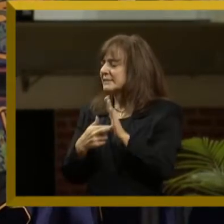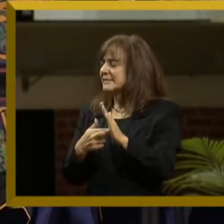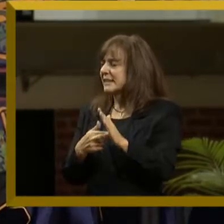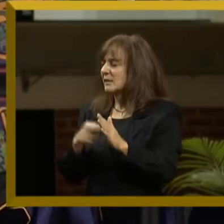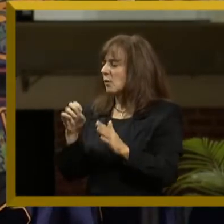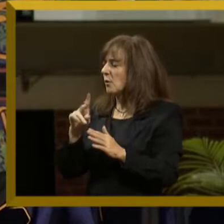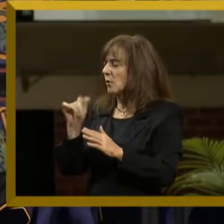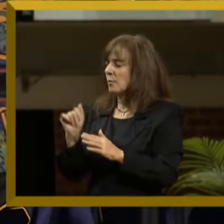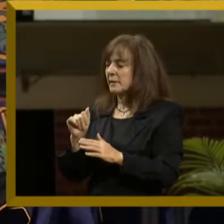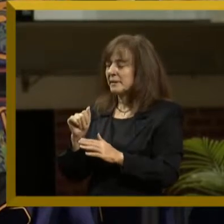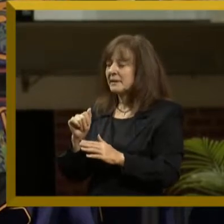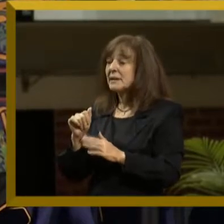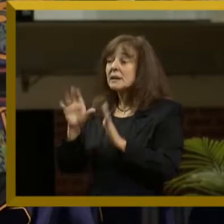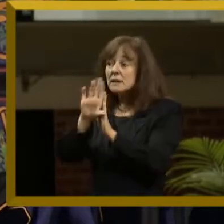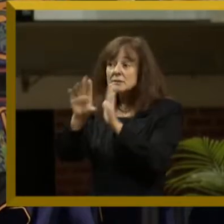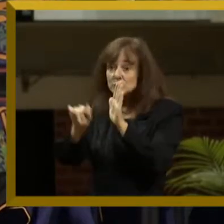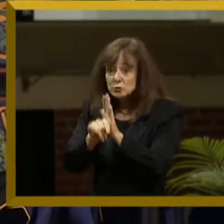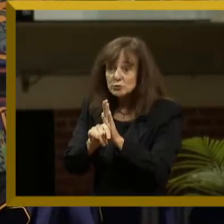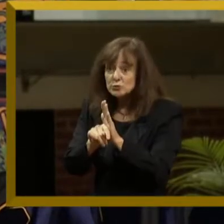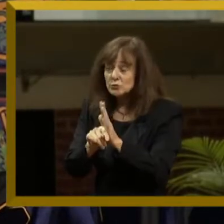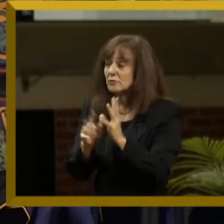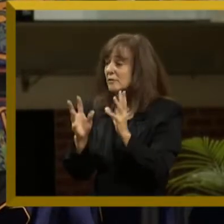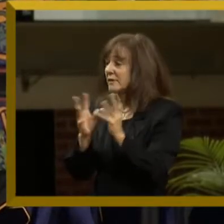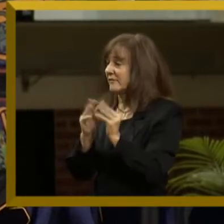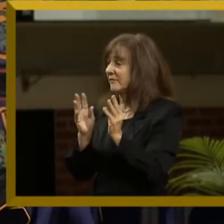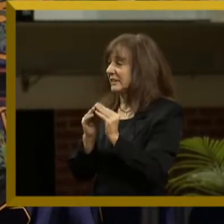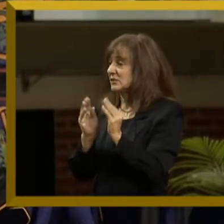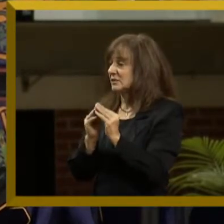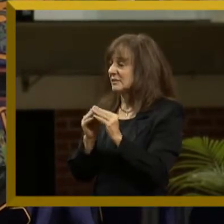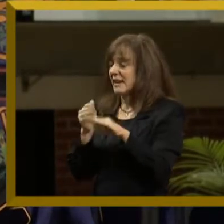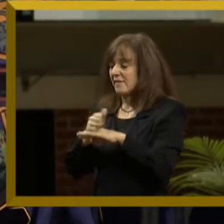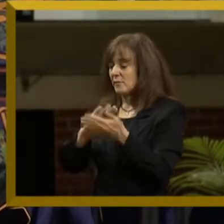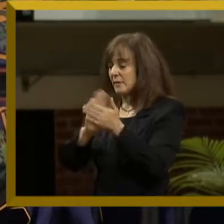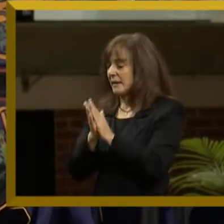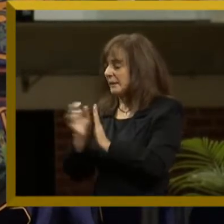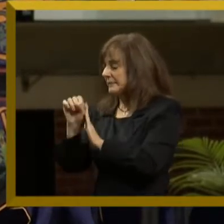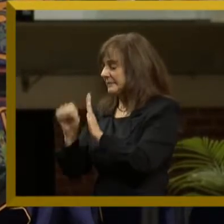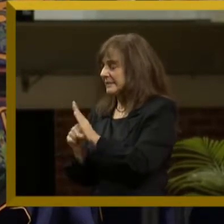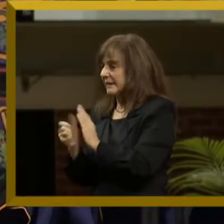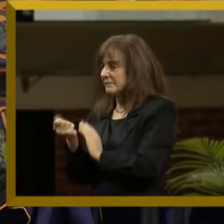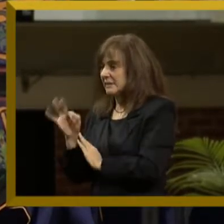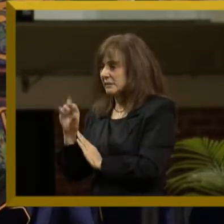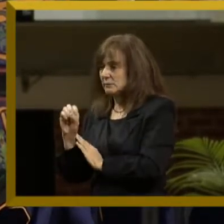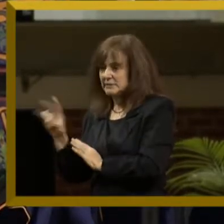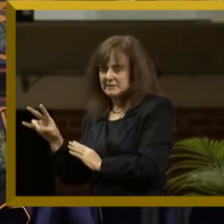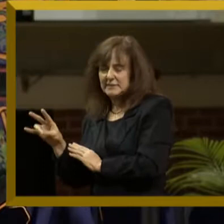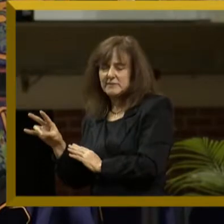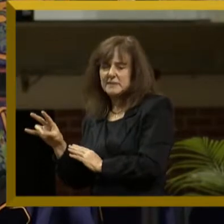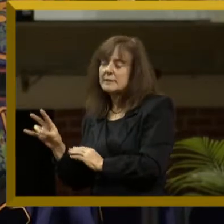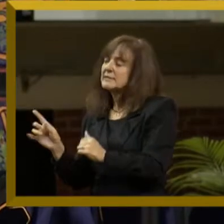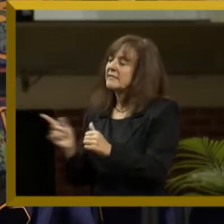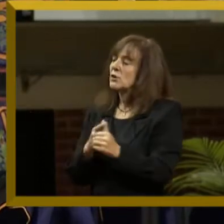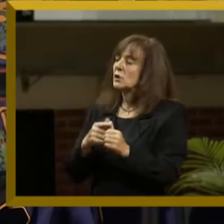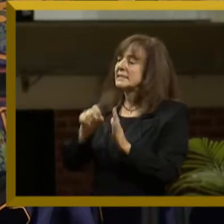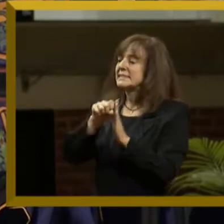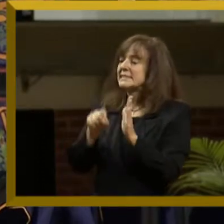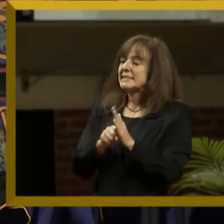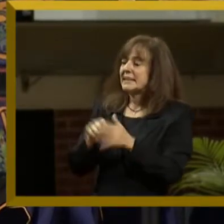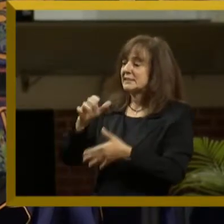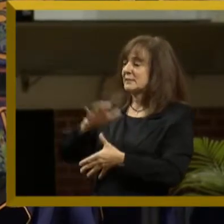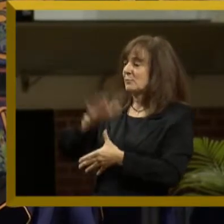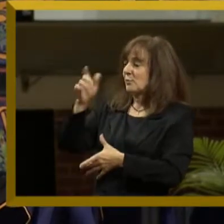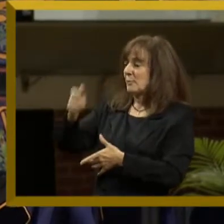Oklahoma Constitutional Convention. After statehood, he became one of the first state Supreme Court